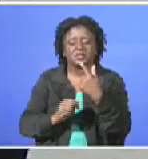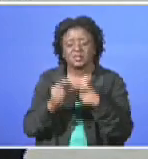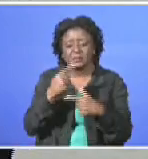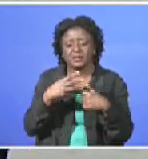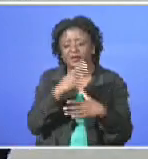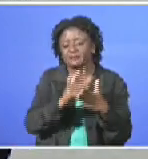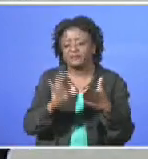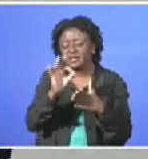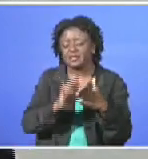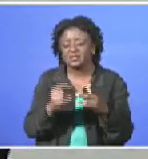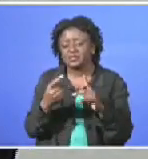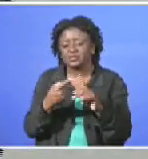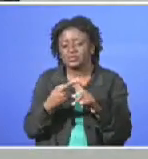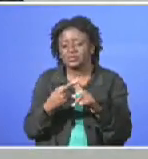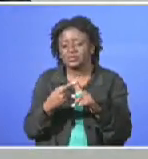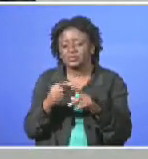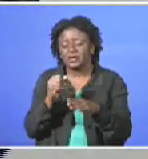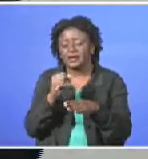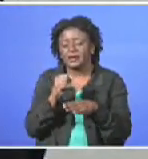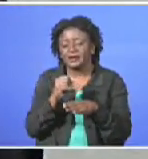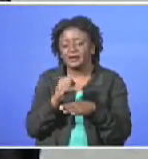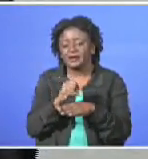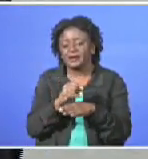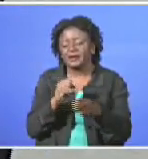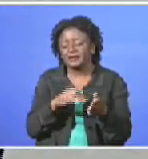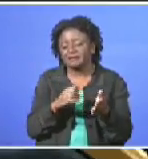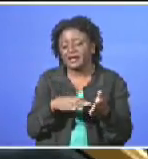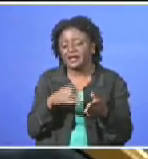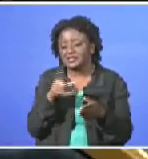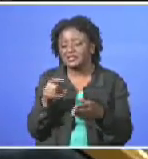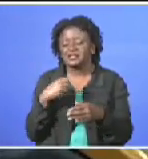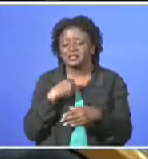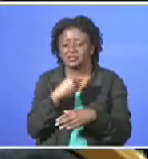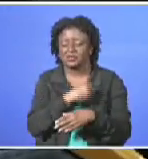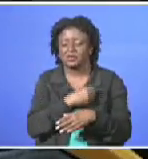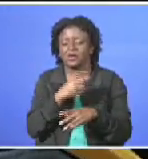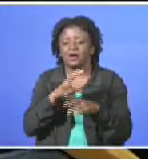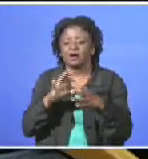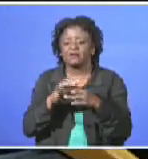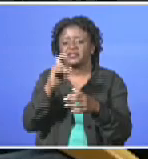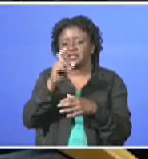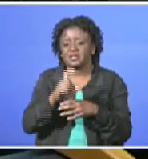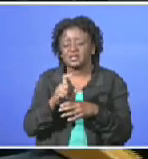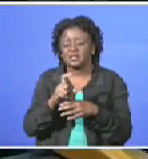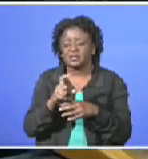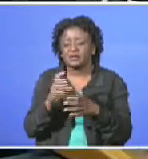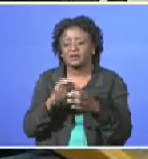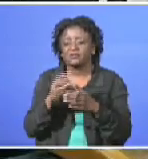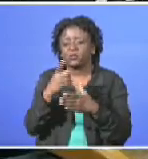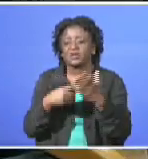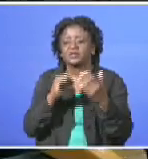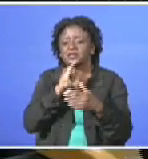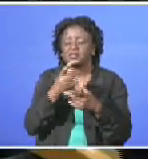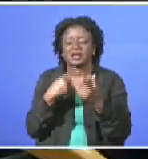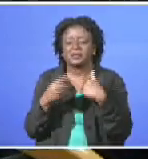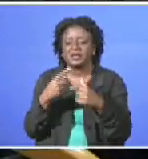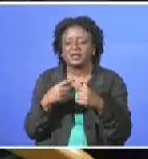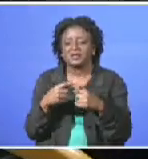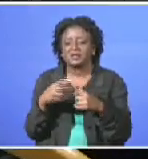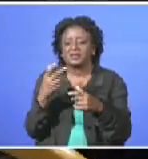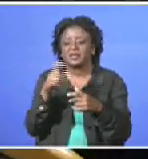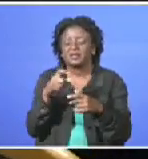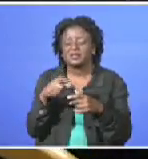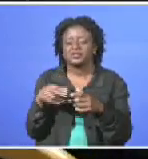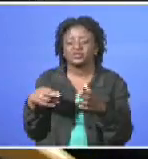to advise his colleagues of the need to address what was coming. Davis also criticized the airline's decision to reroute the larger flights to the